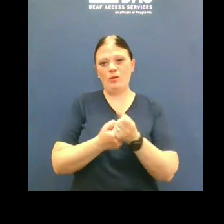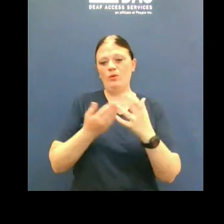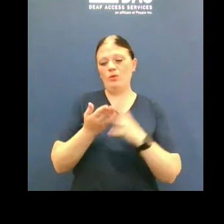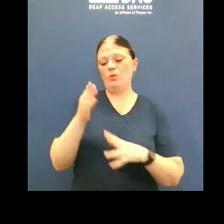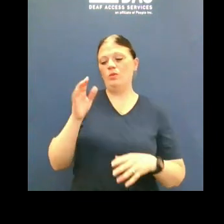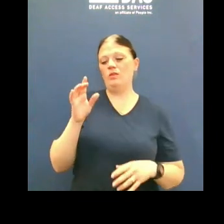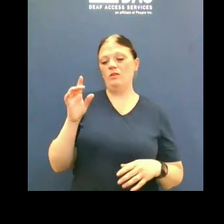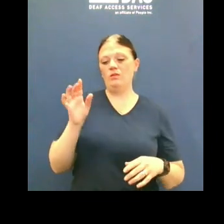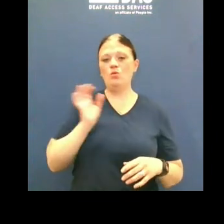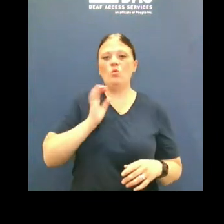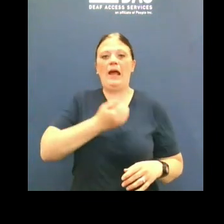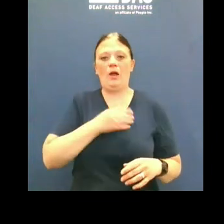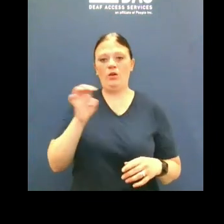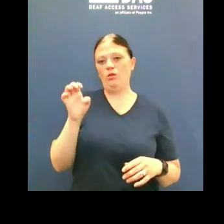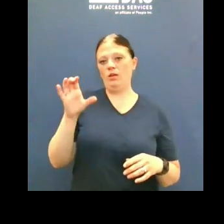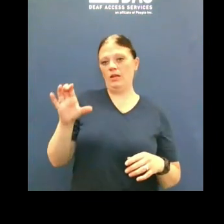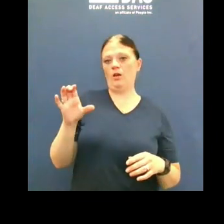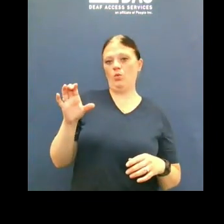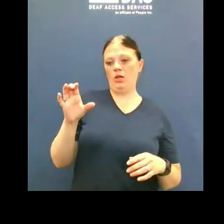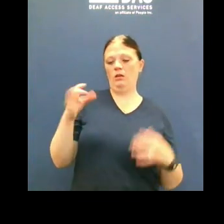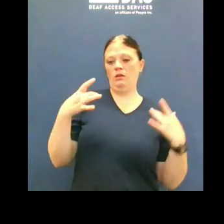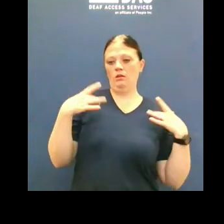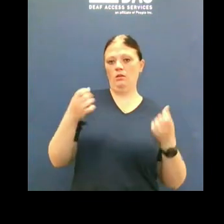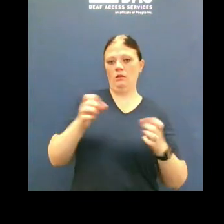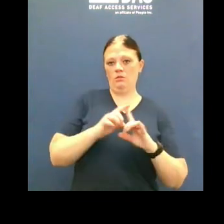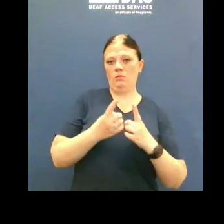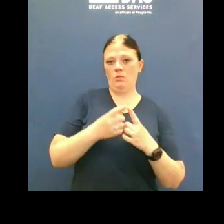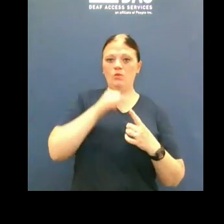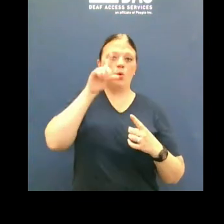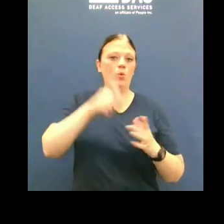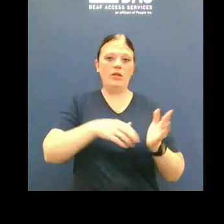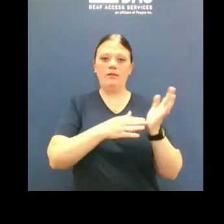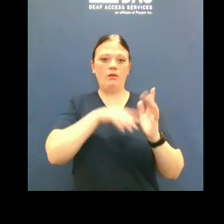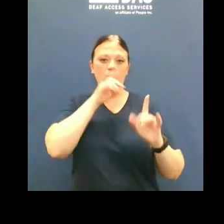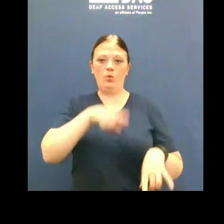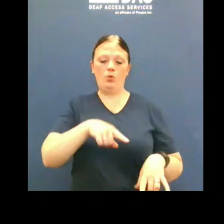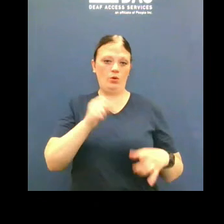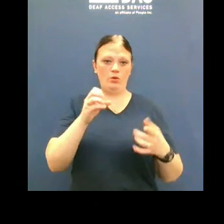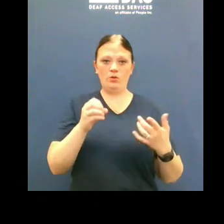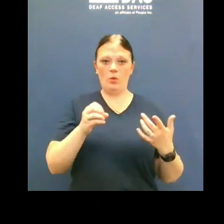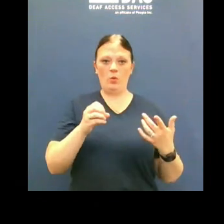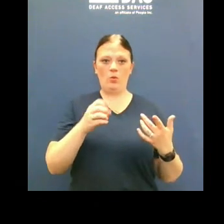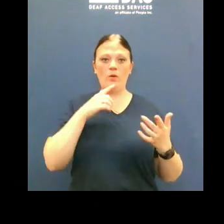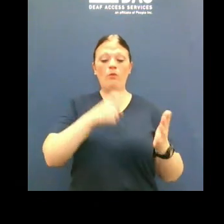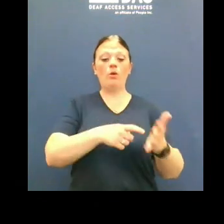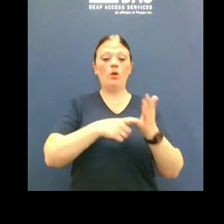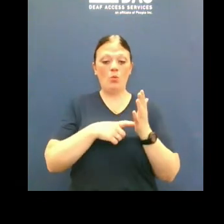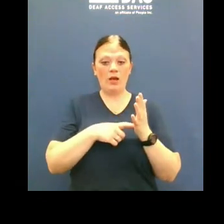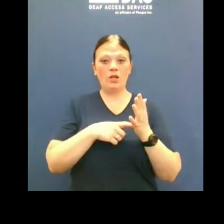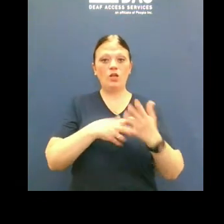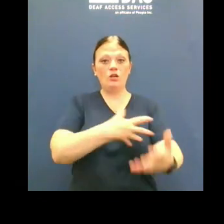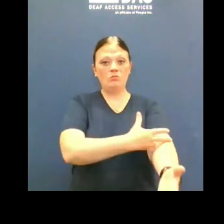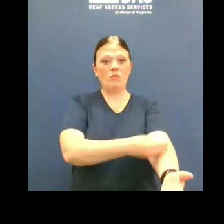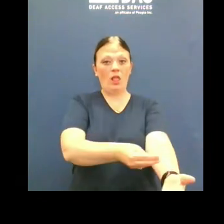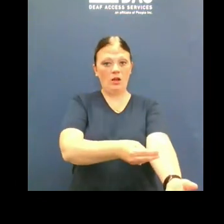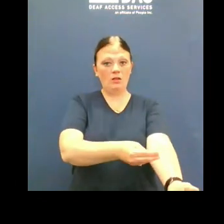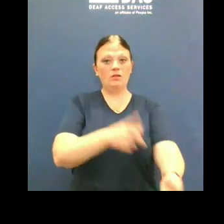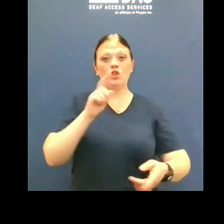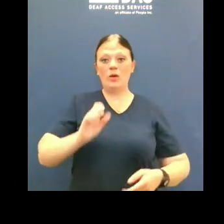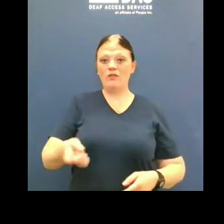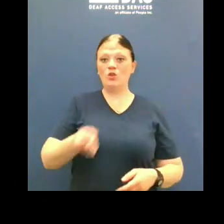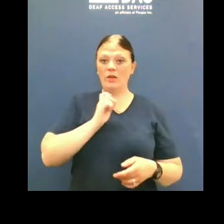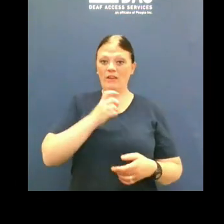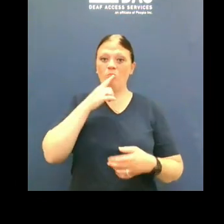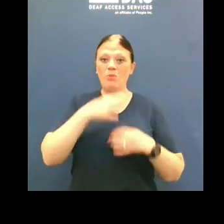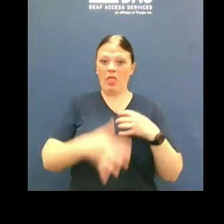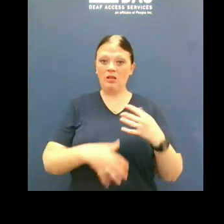County Health Department, and you don't need any type of physician's orders. So it does require you to have blood and give us some blood from your